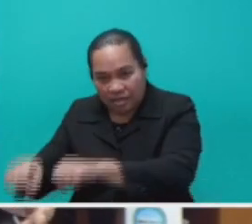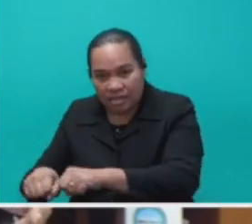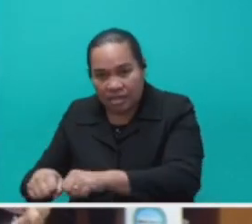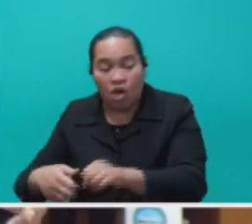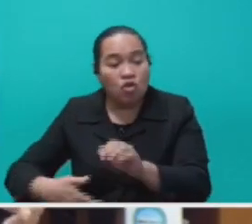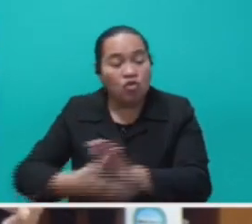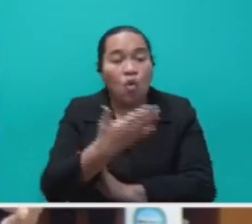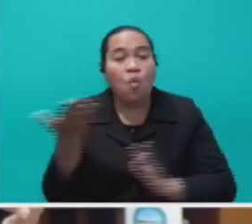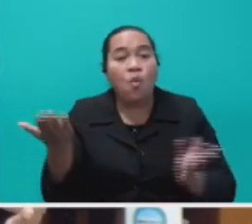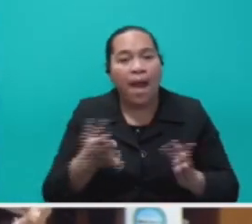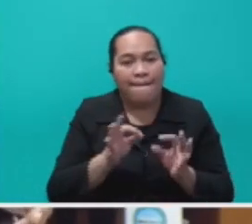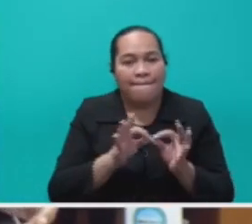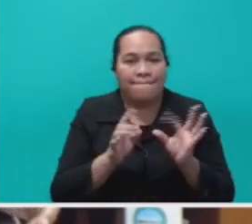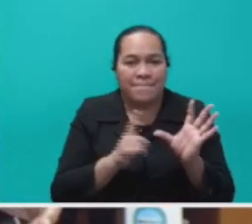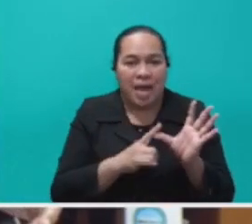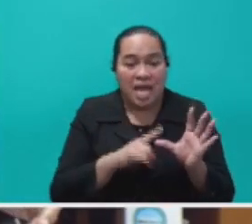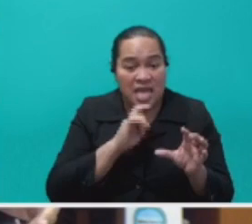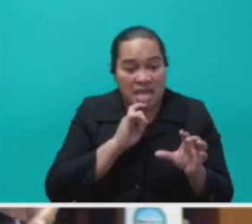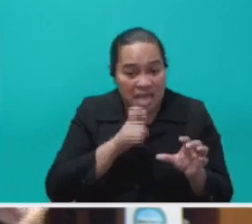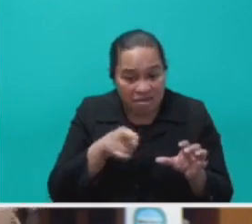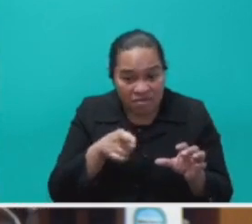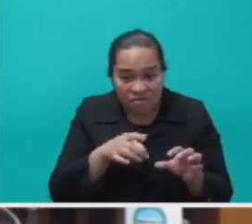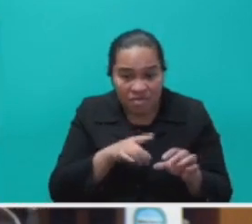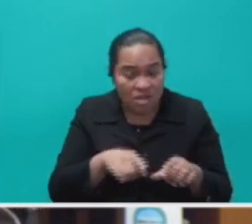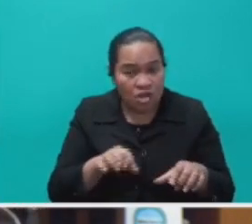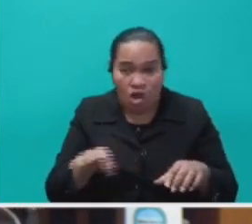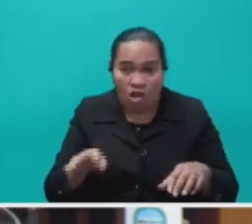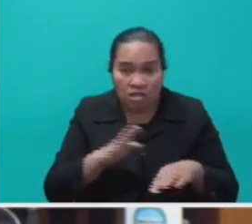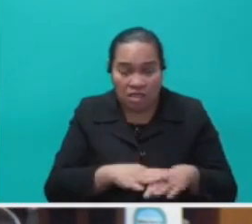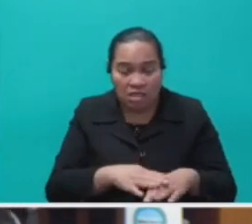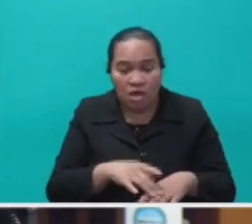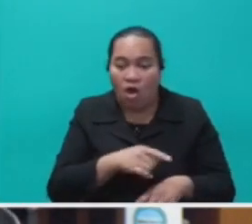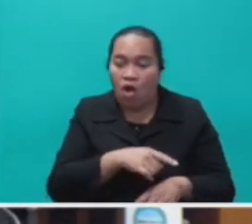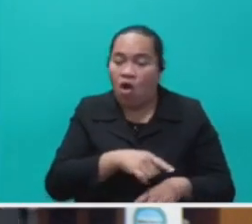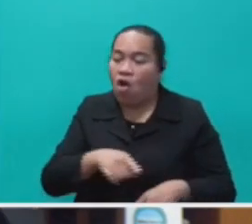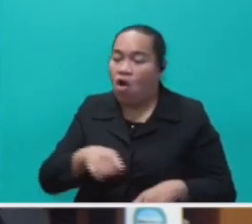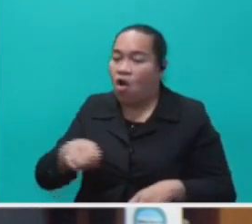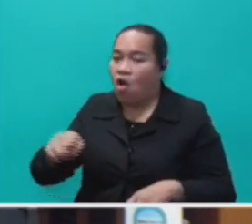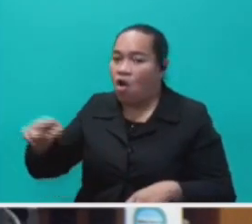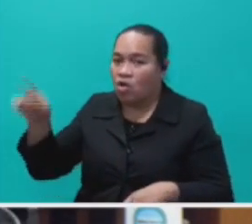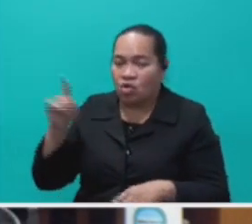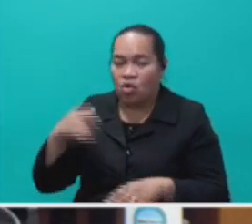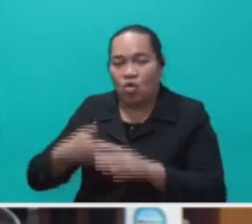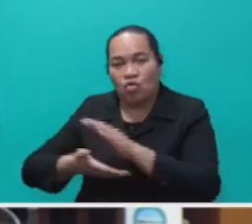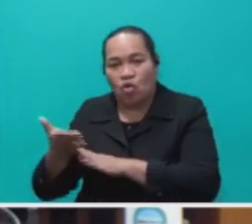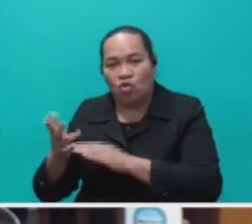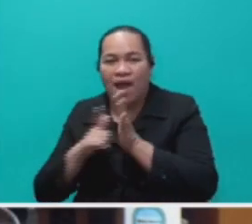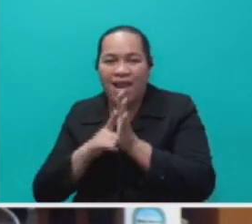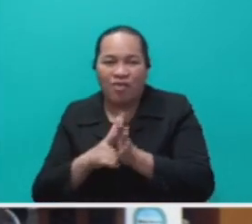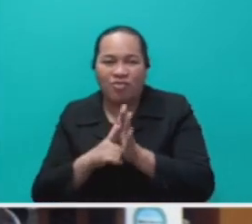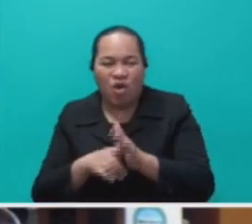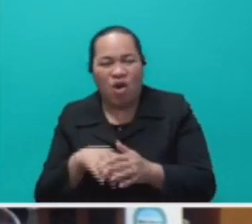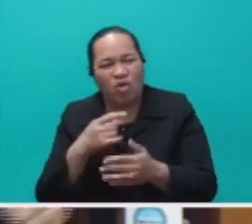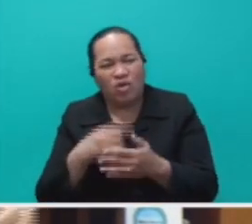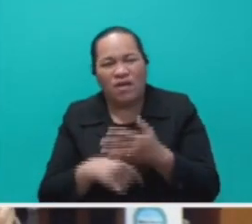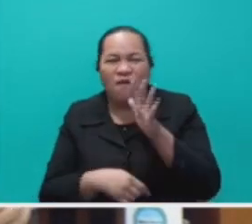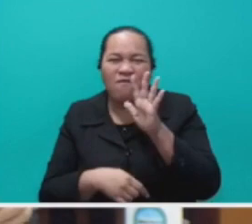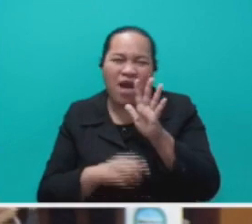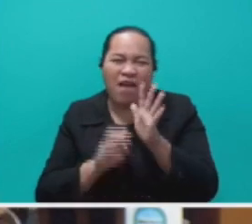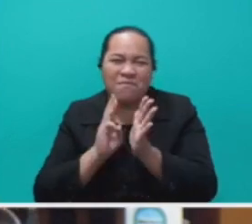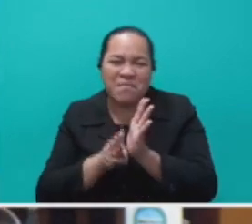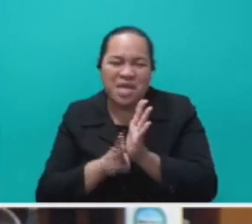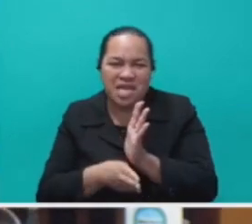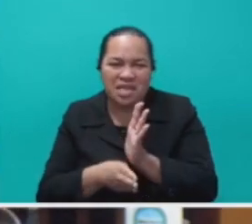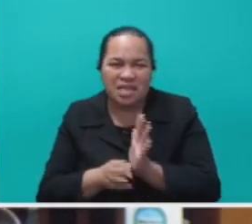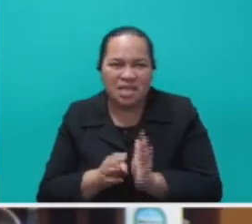Mba. If the Mba magistrate is not sitting, all the way to Lautoka, just for a 5-minute